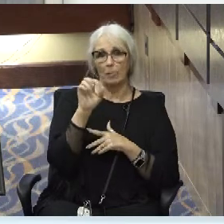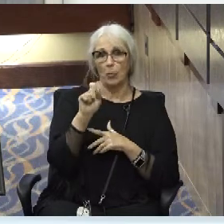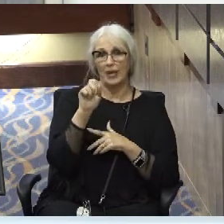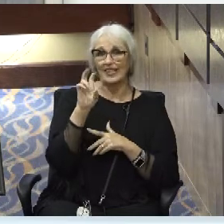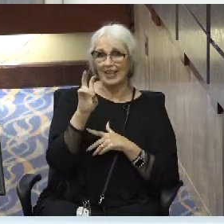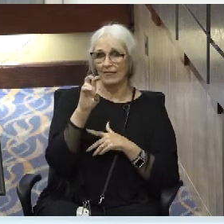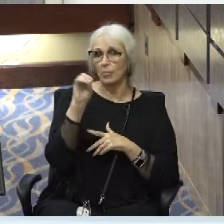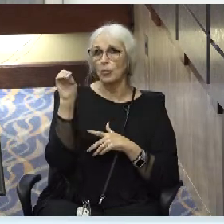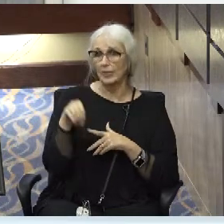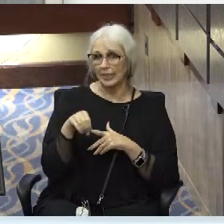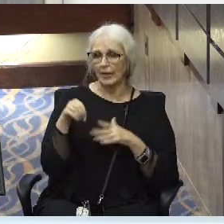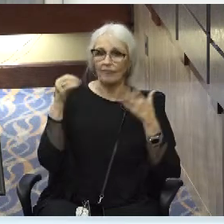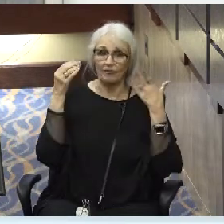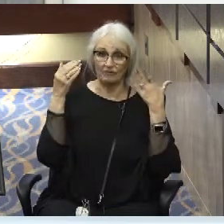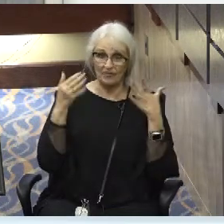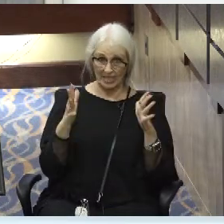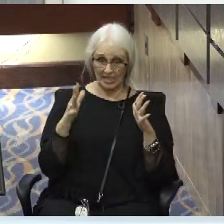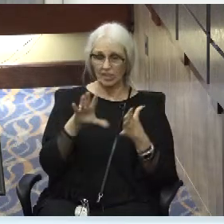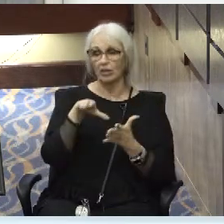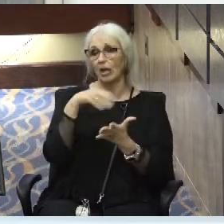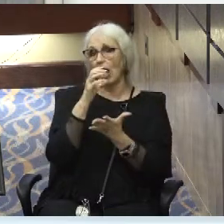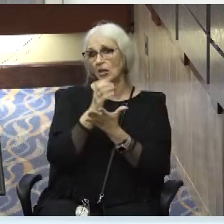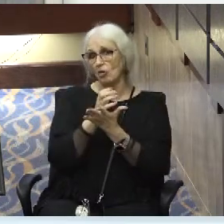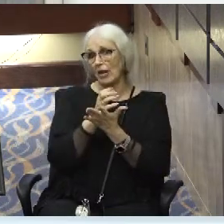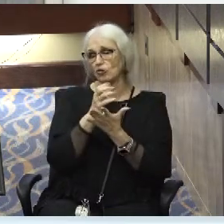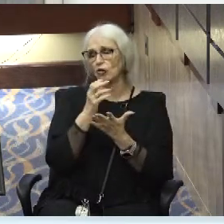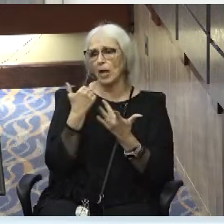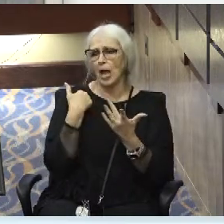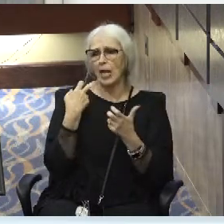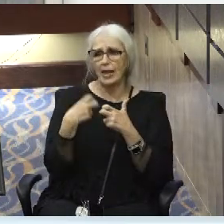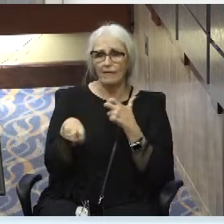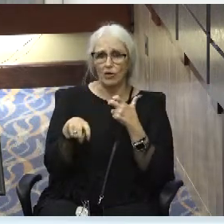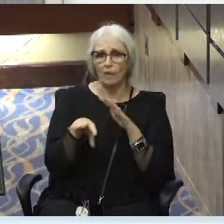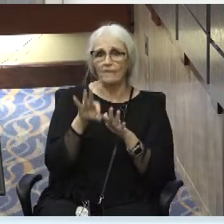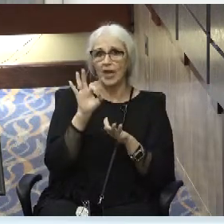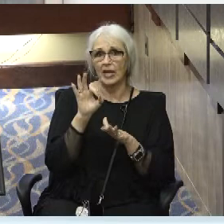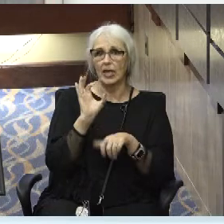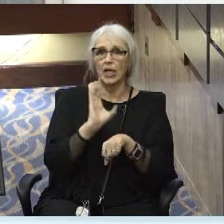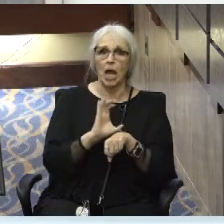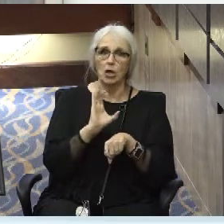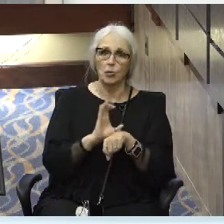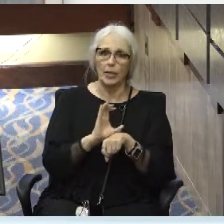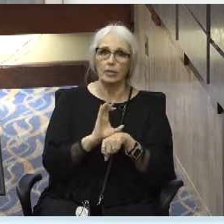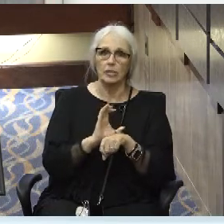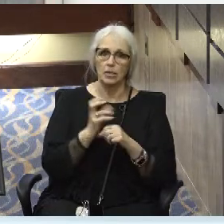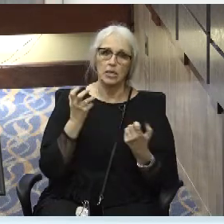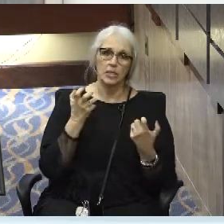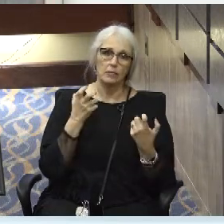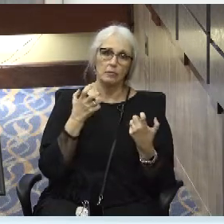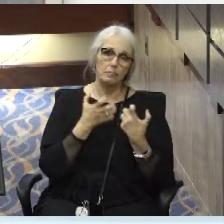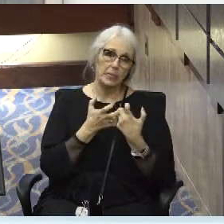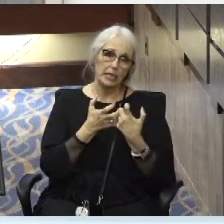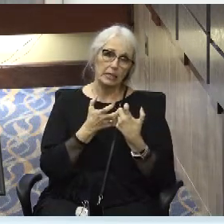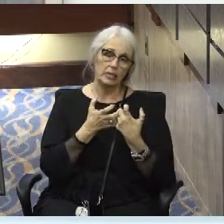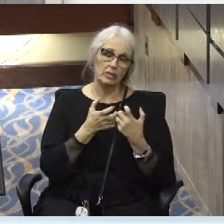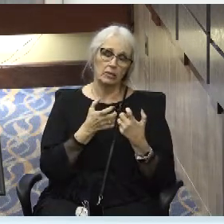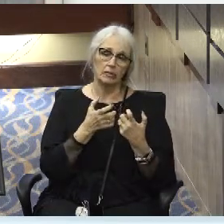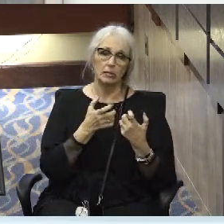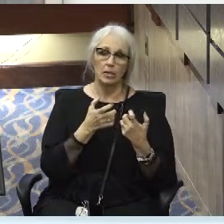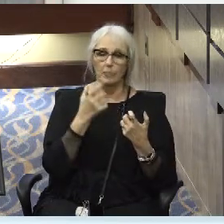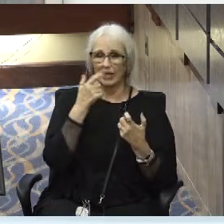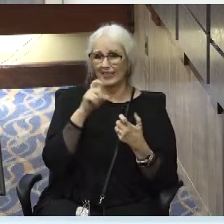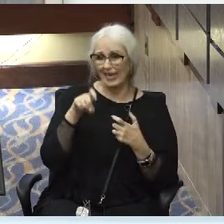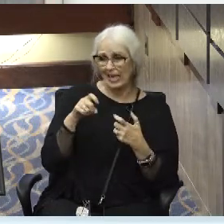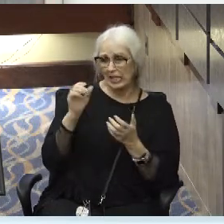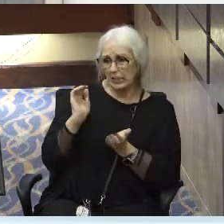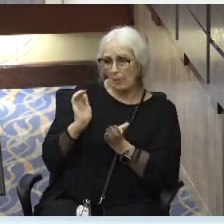99.7% complete. The contractor has had difficulty finding concrete to meet the specifications because they need small batches. They